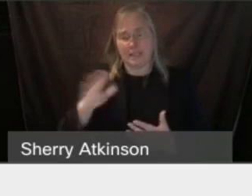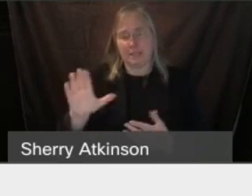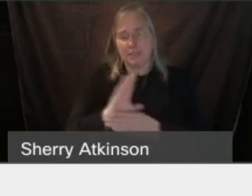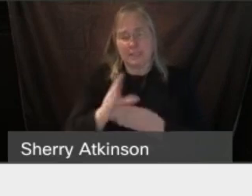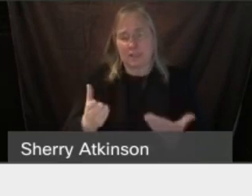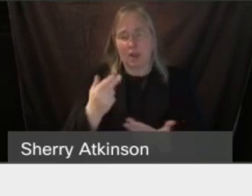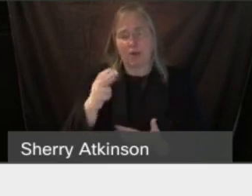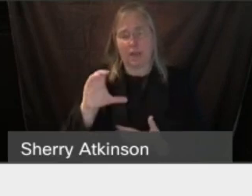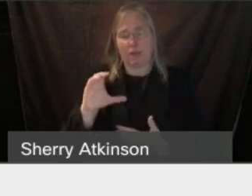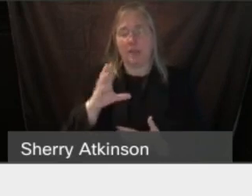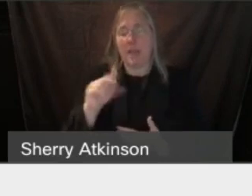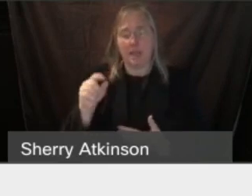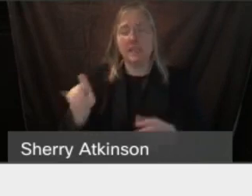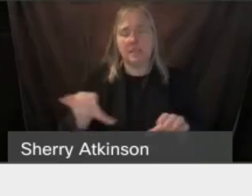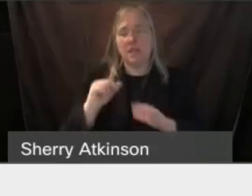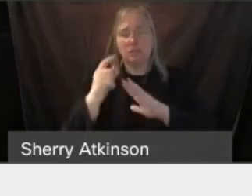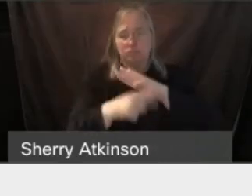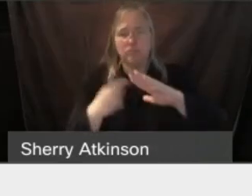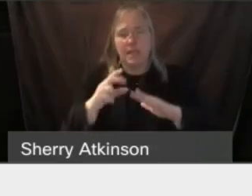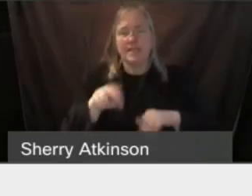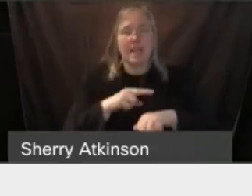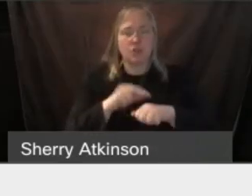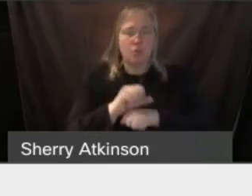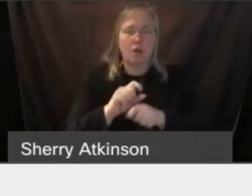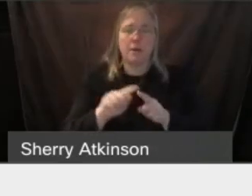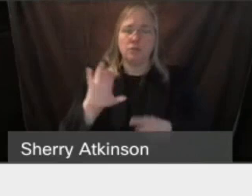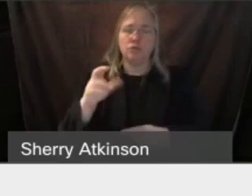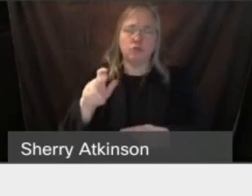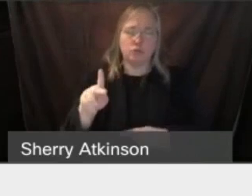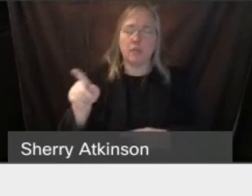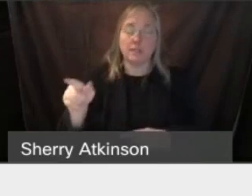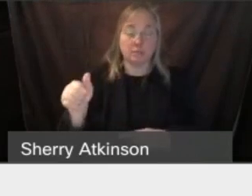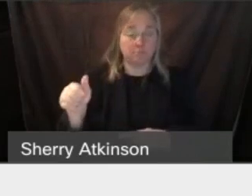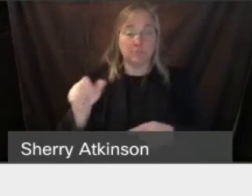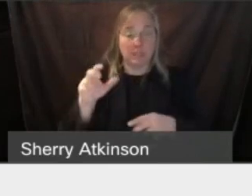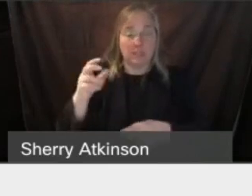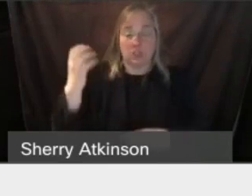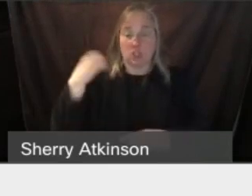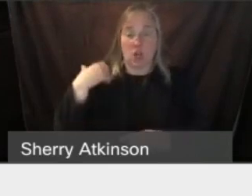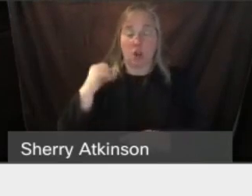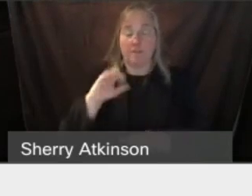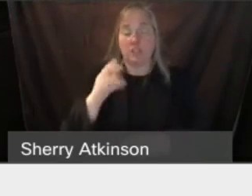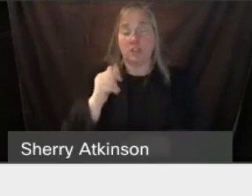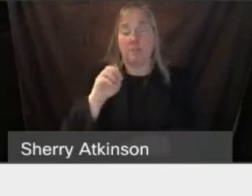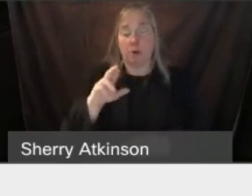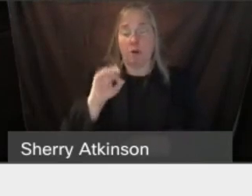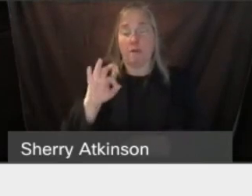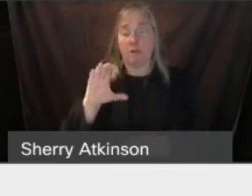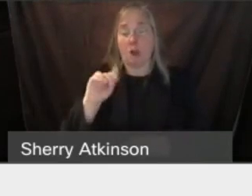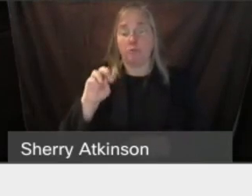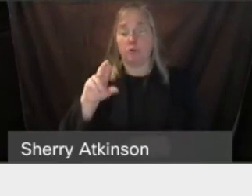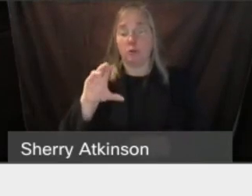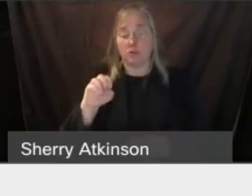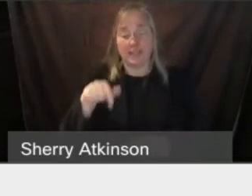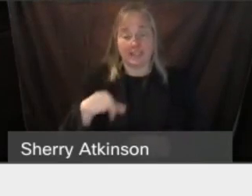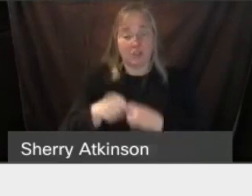as does national work. But Chuck also is the chair of the Chamber of Commerce this year, and also sits on